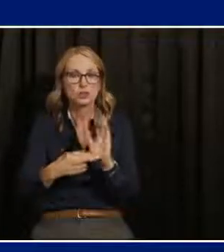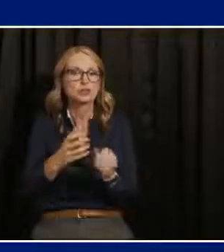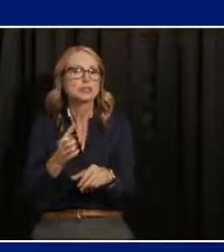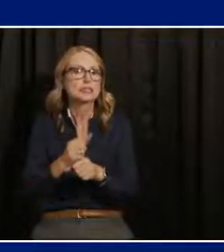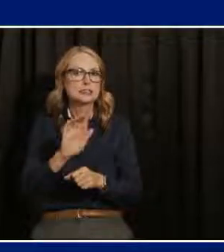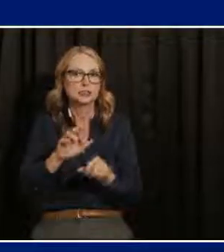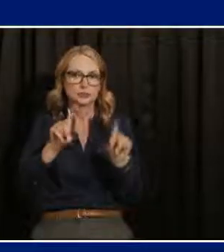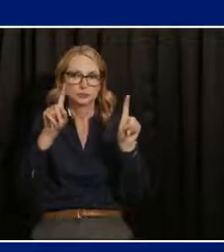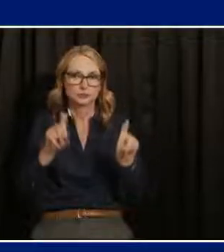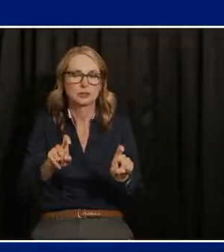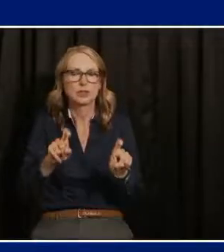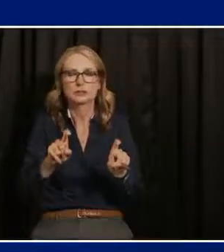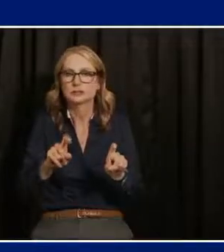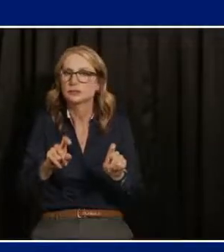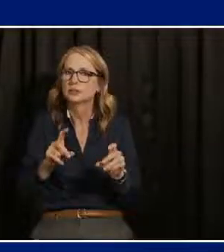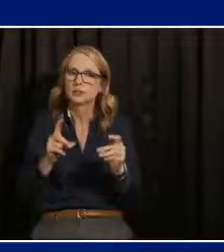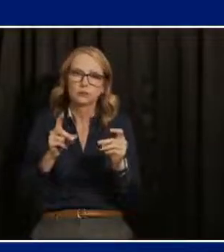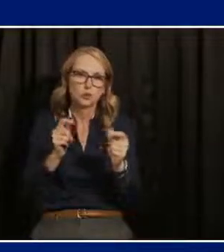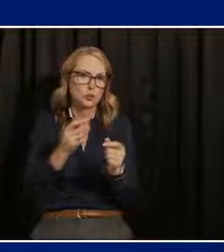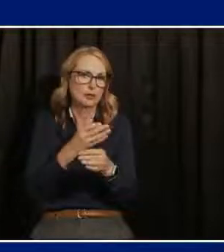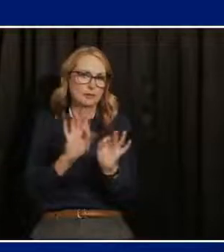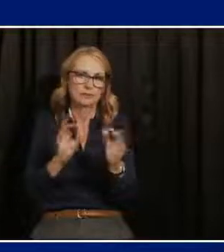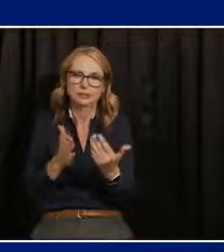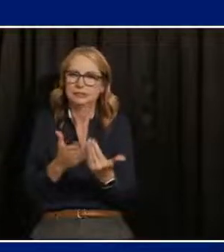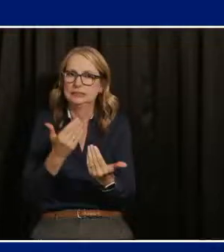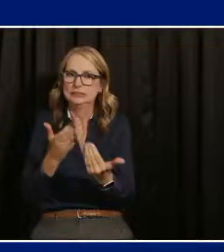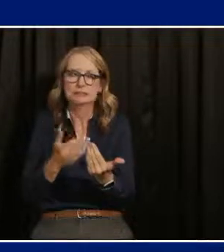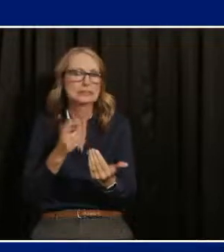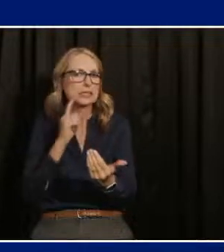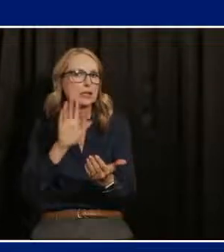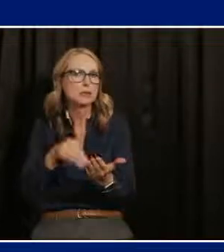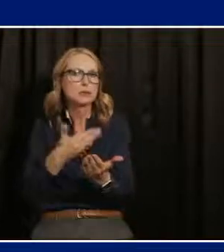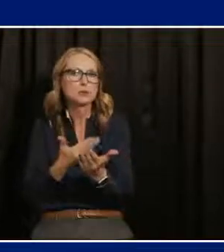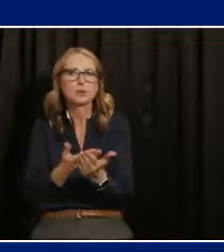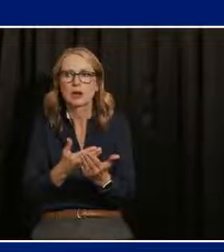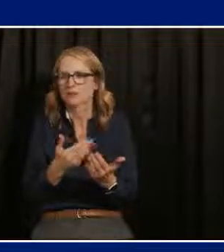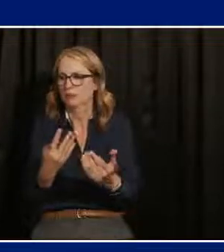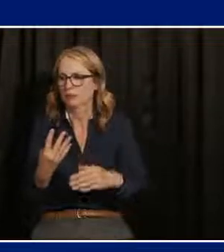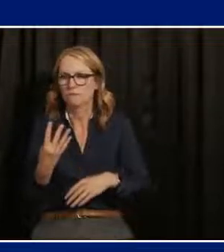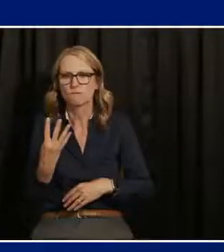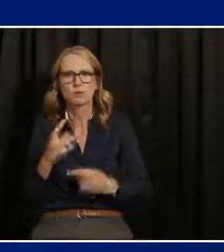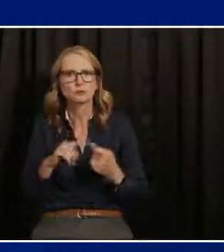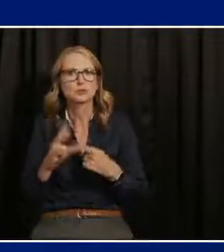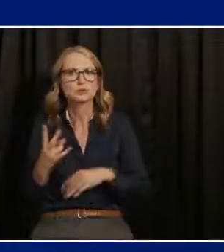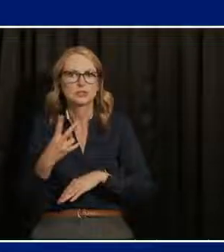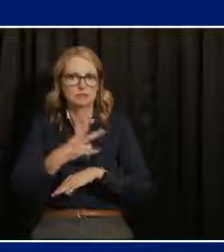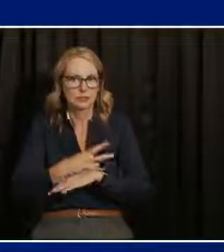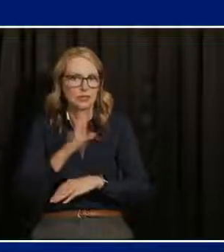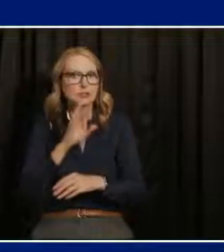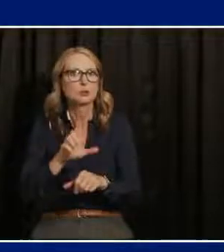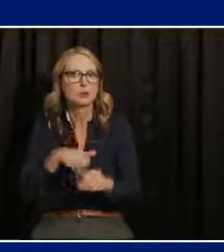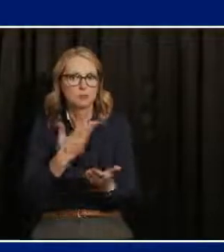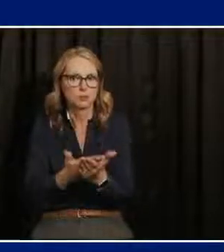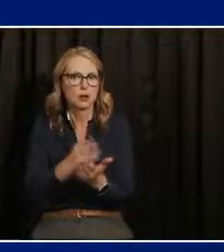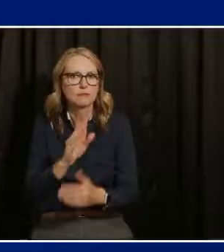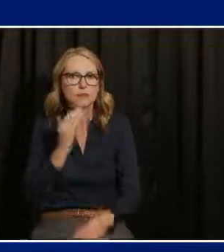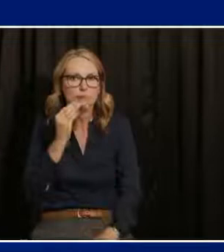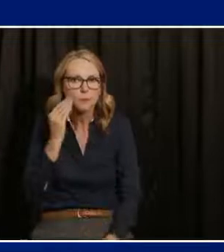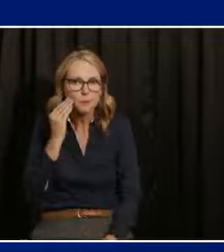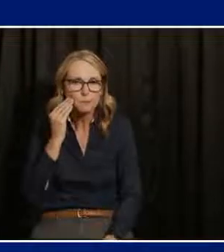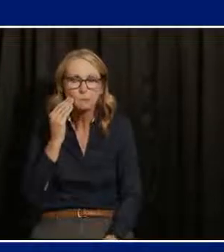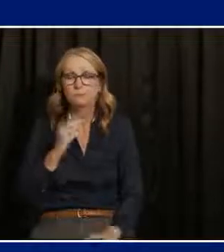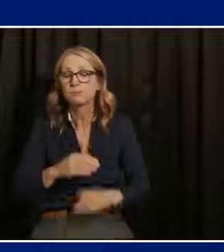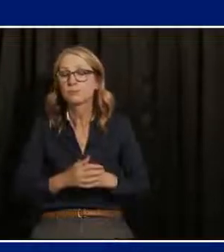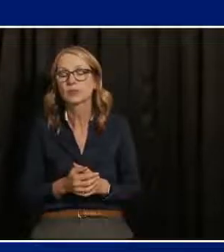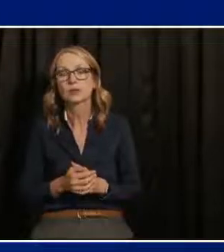easy tests in 4 to 6 days, 4 to 7 days. With that, we want to give you an update on where we